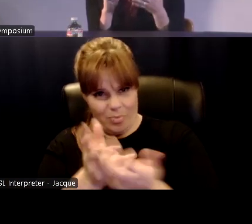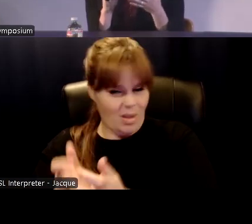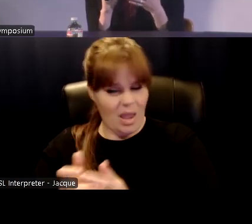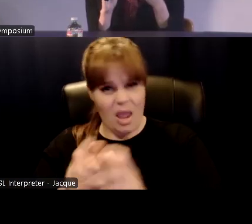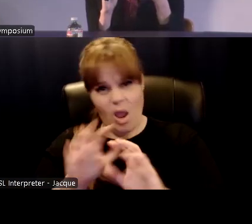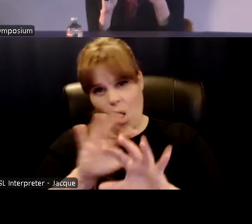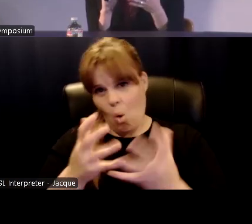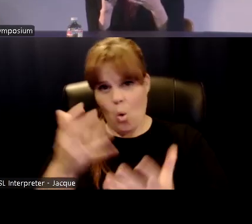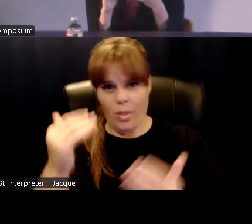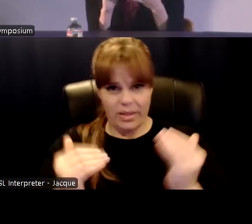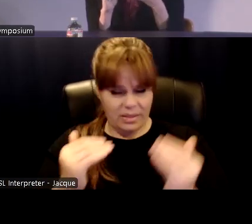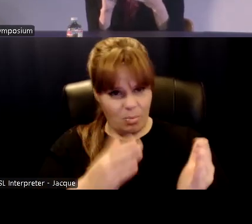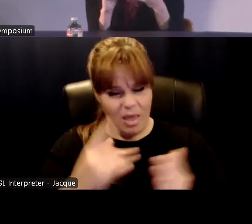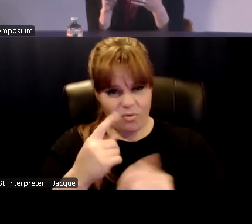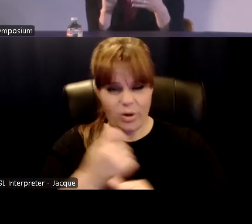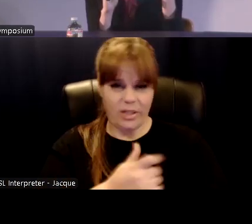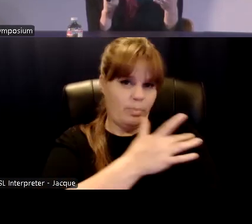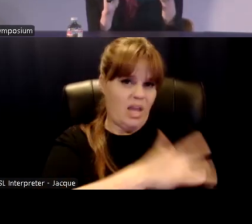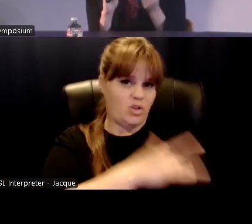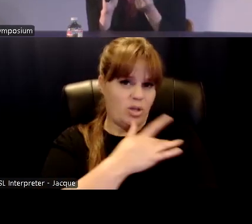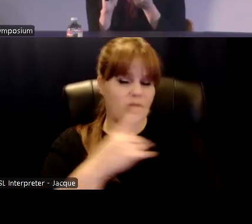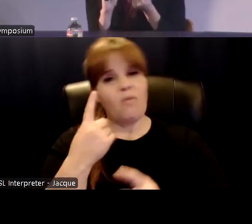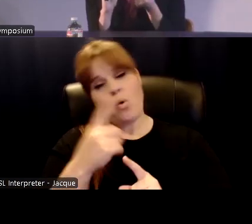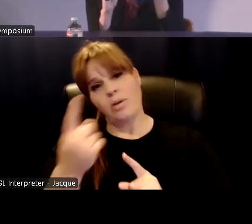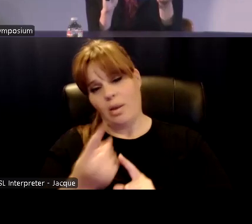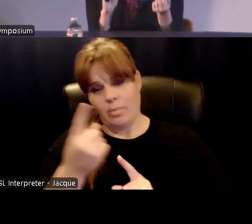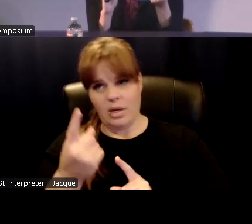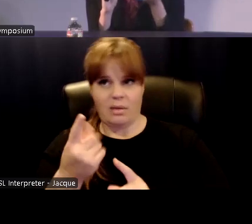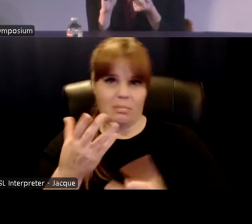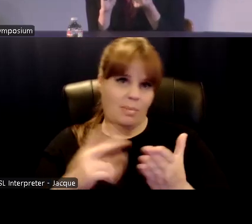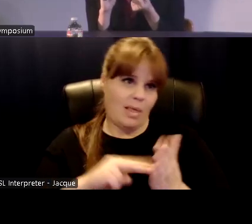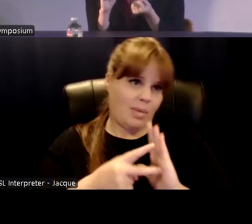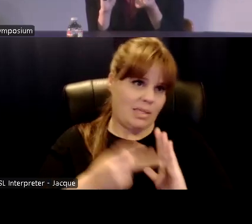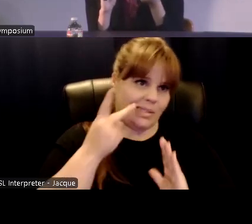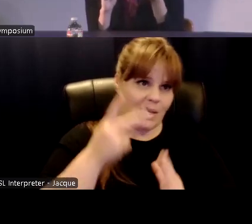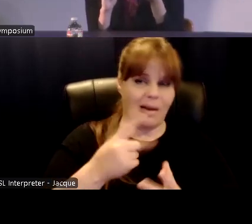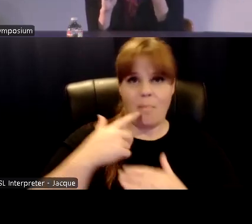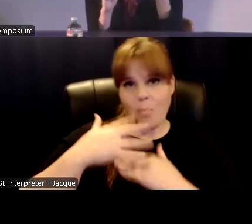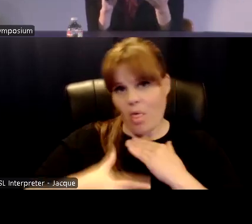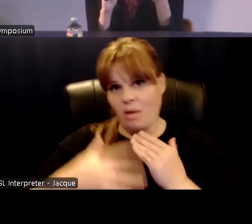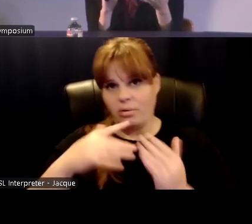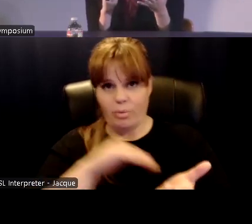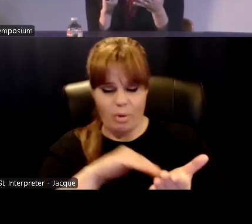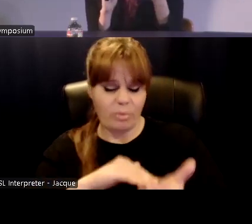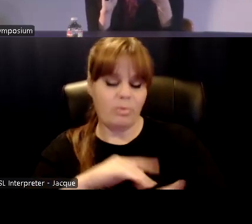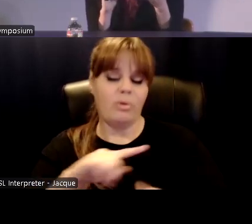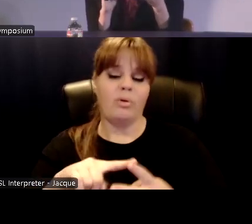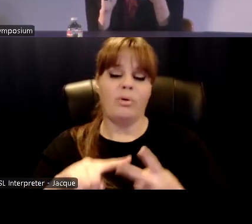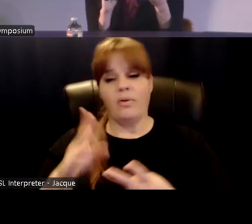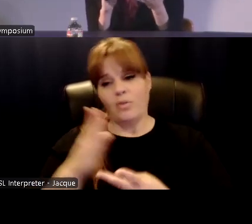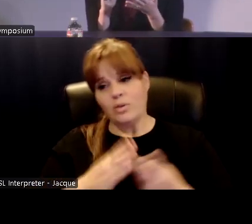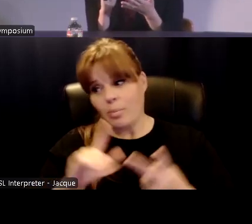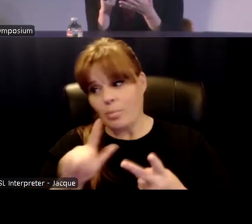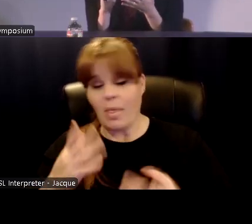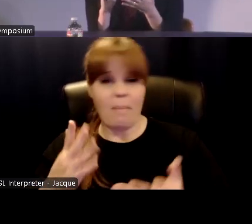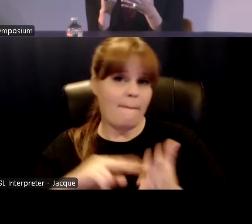each patient. So for somebody that might mean seeing a hematologist, for someone that might mean using oxygen depending on